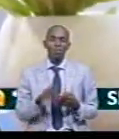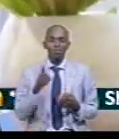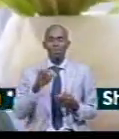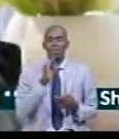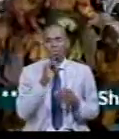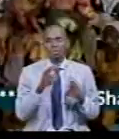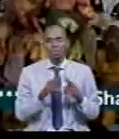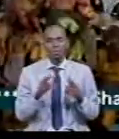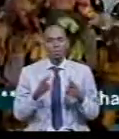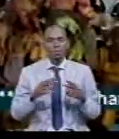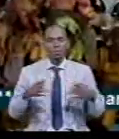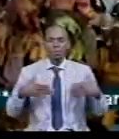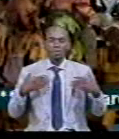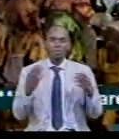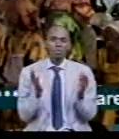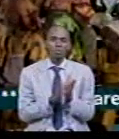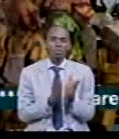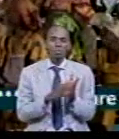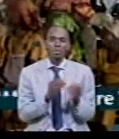Praise the Lord.